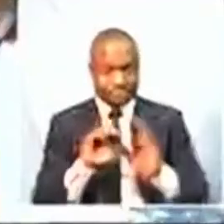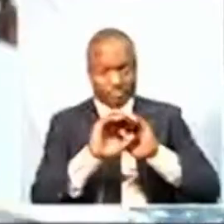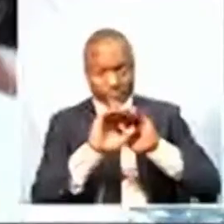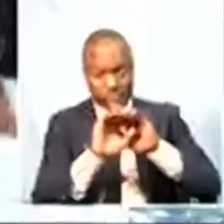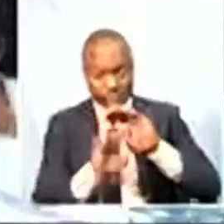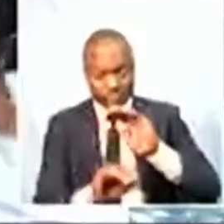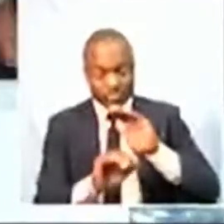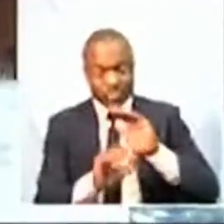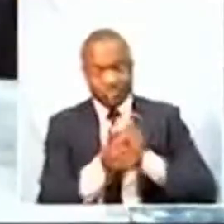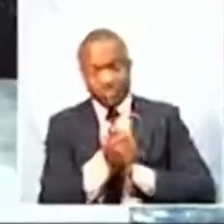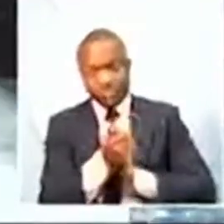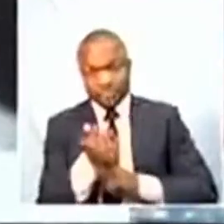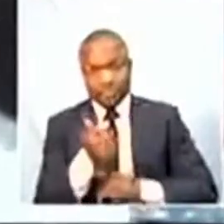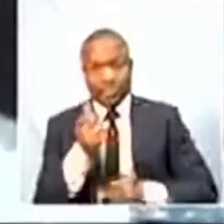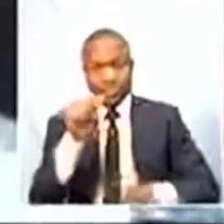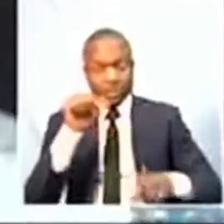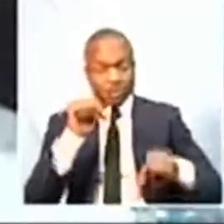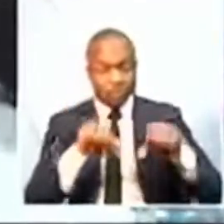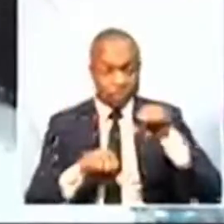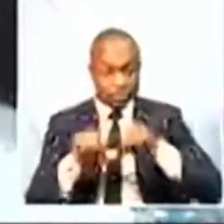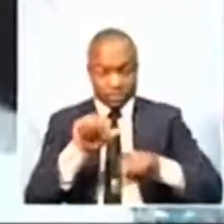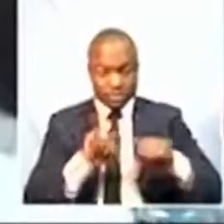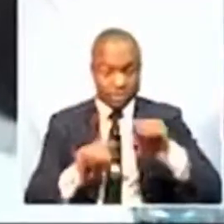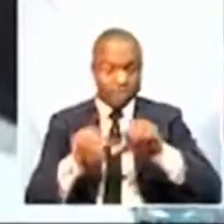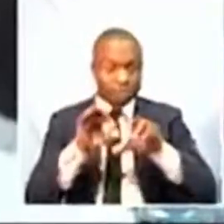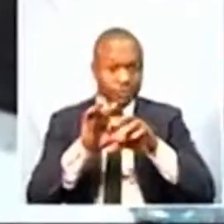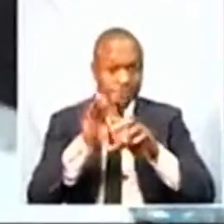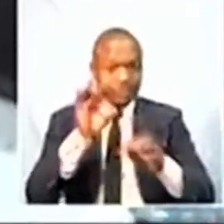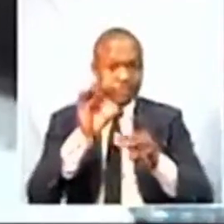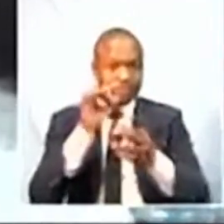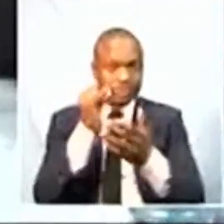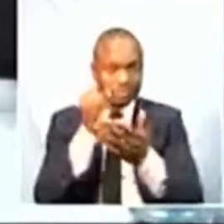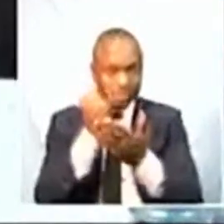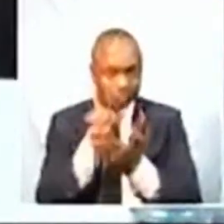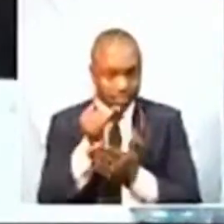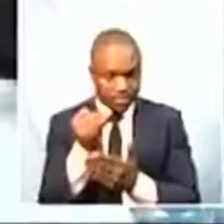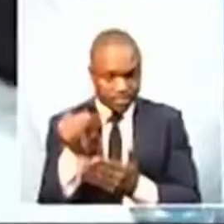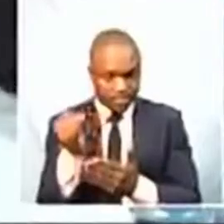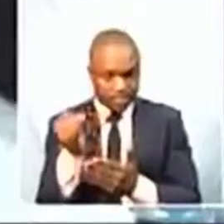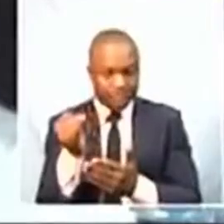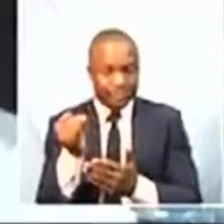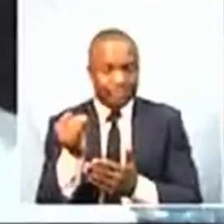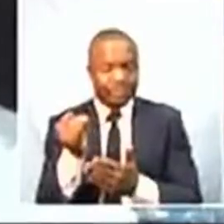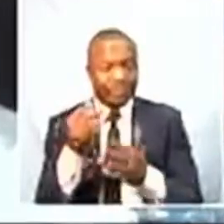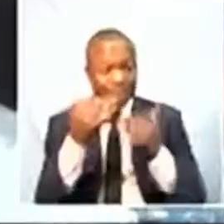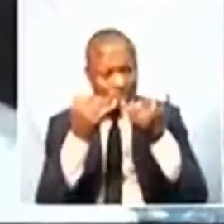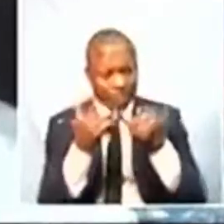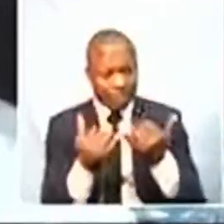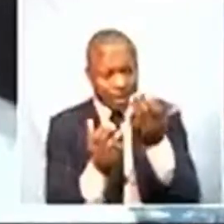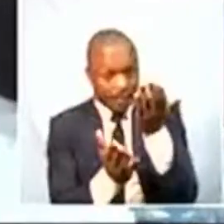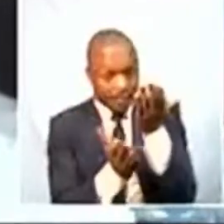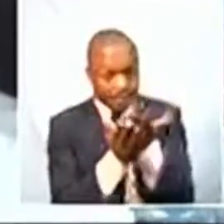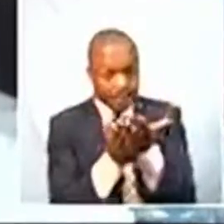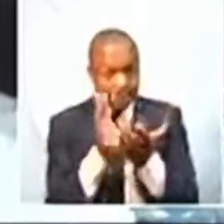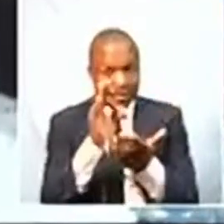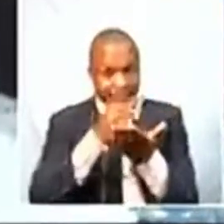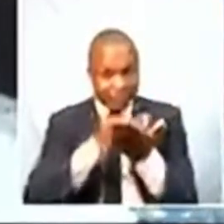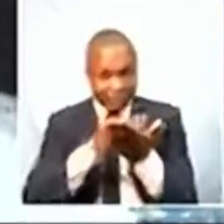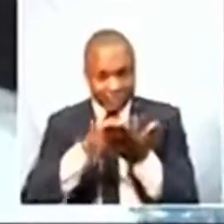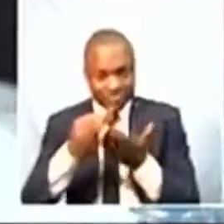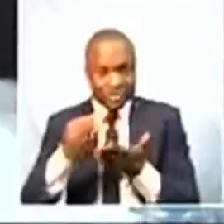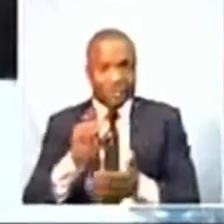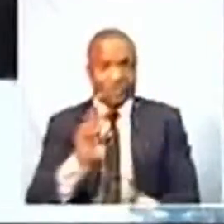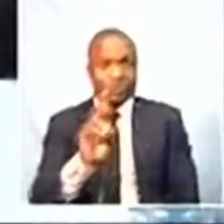under cross-cutting issues, now Appendix 9, failure to recover